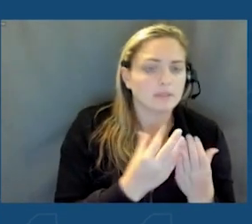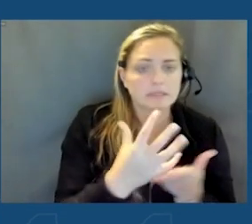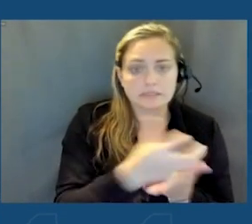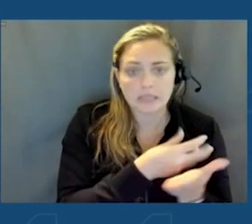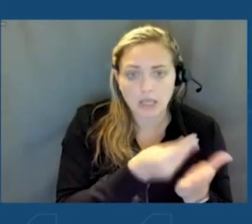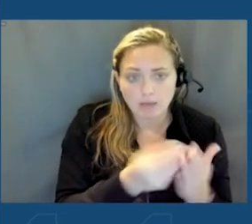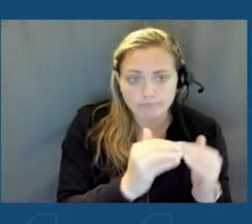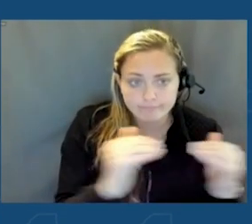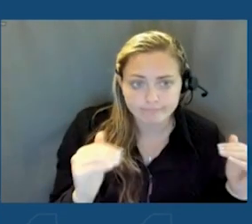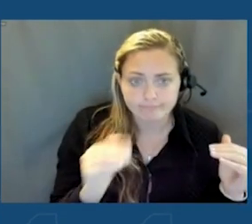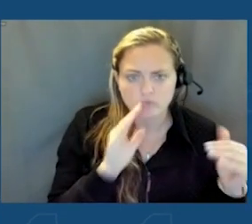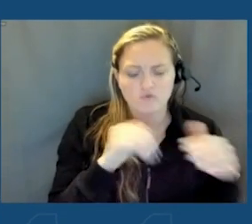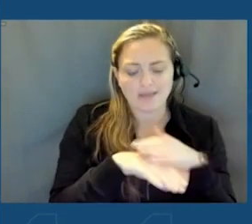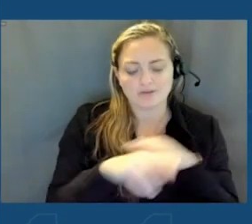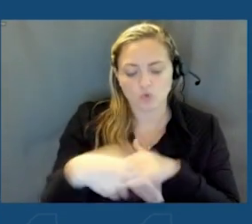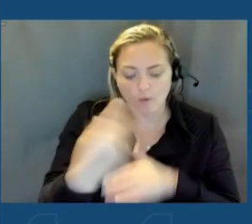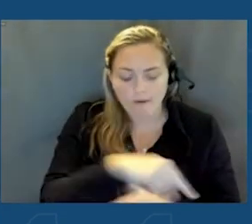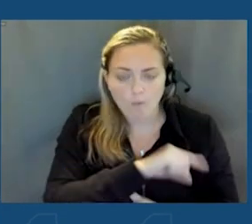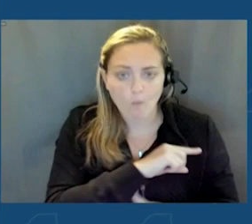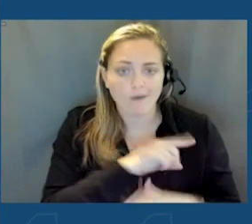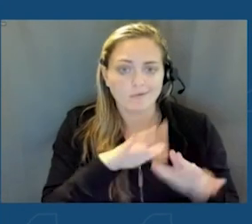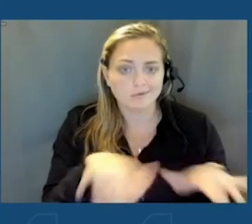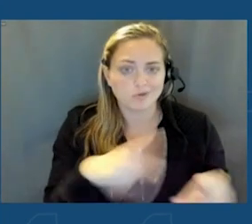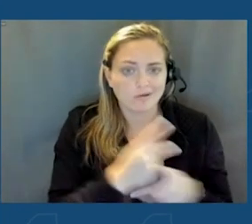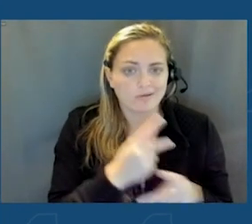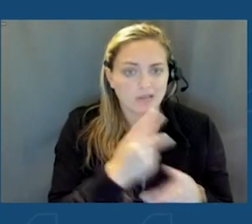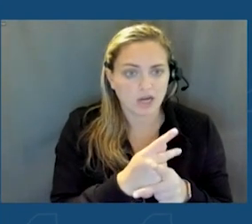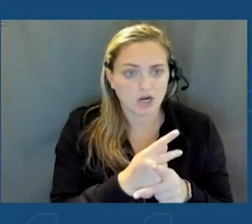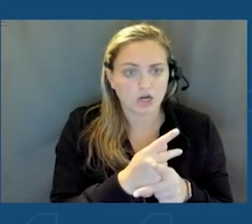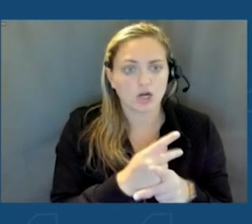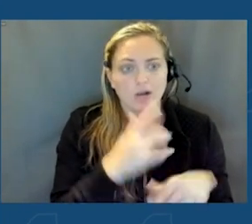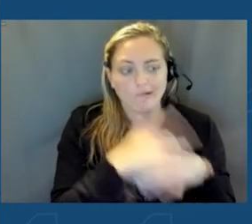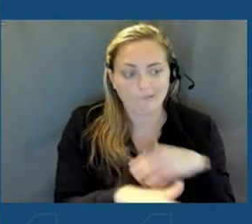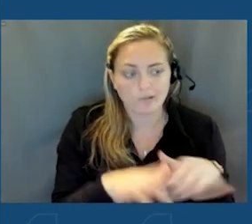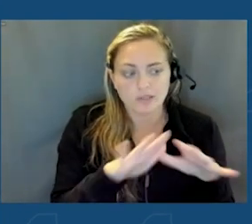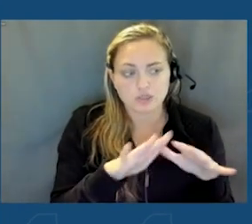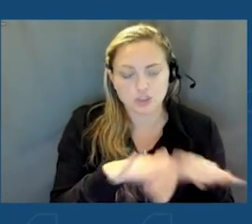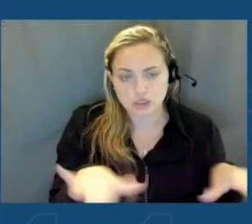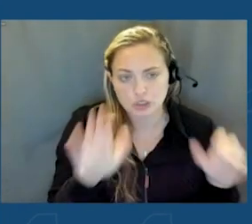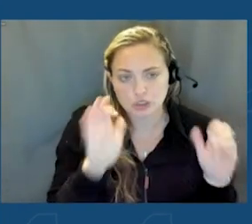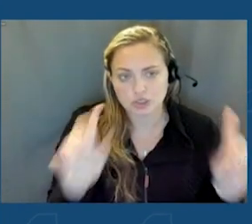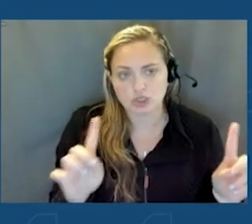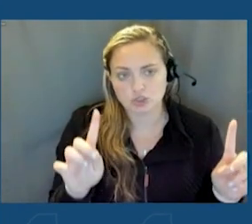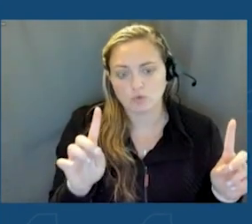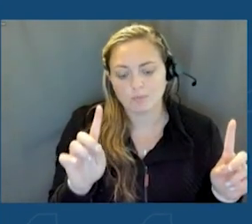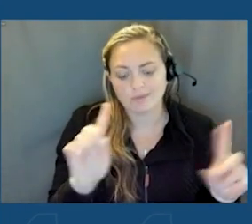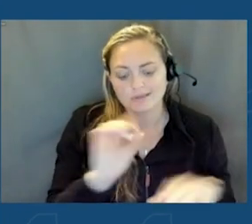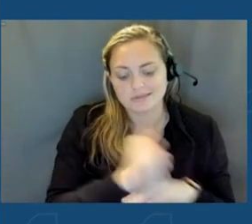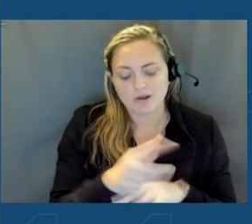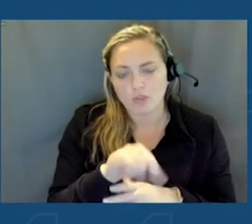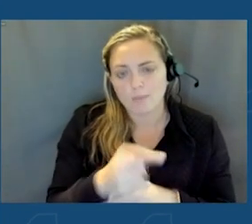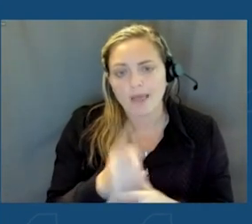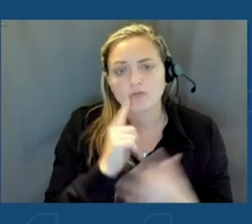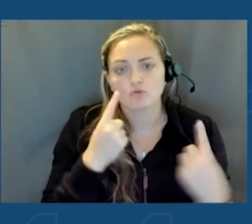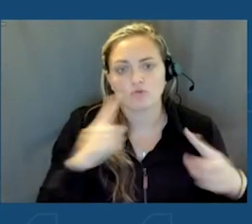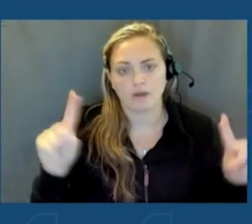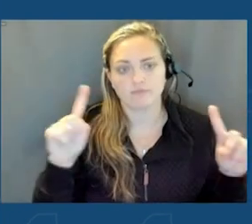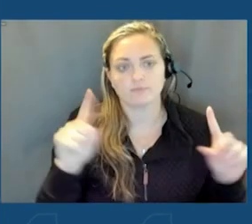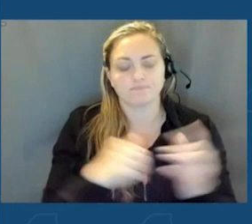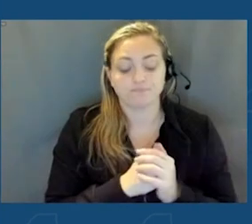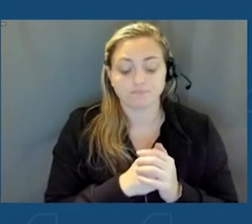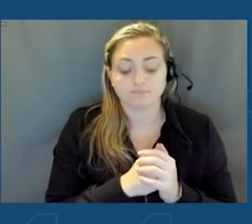have access to high-quality childcare and early childhood education so that they can be set on the path to thrive.